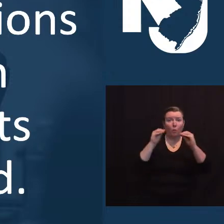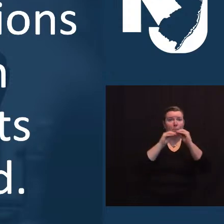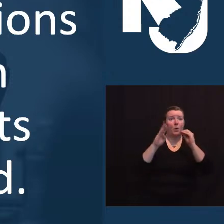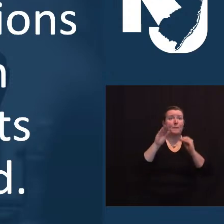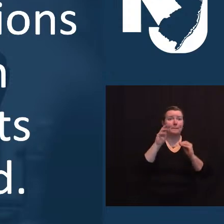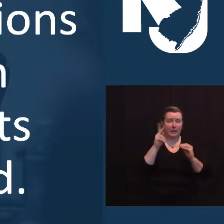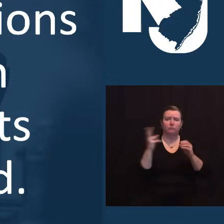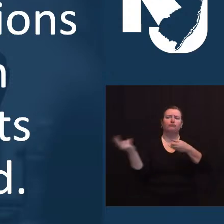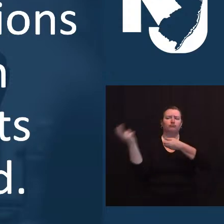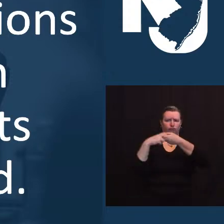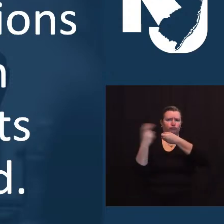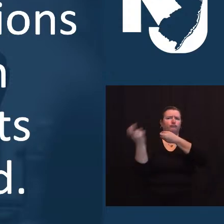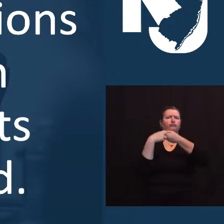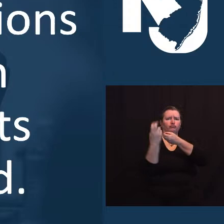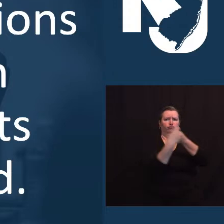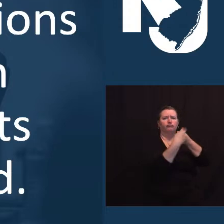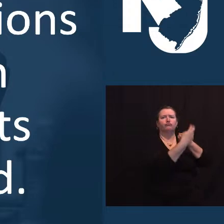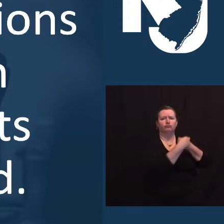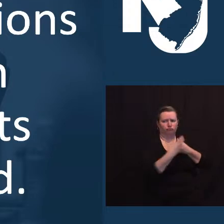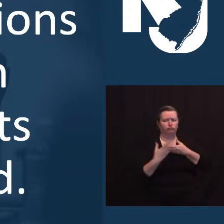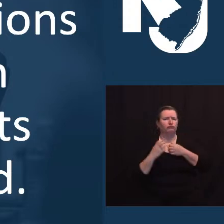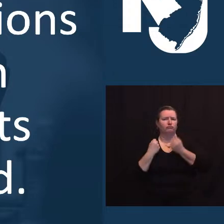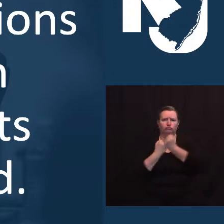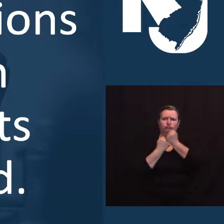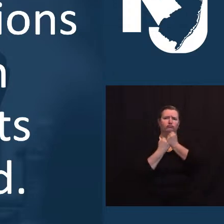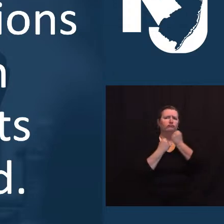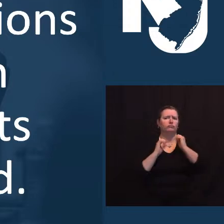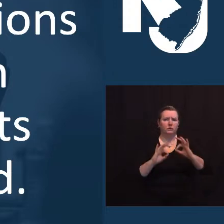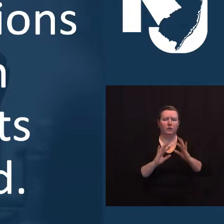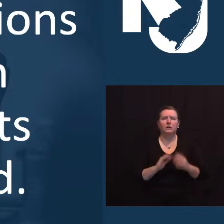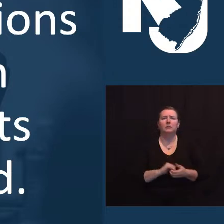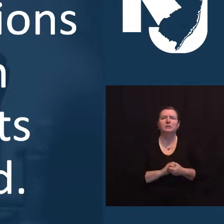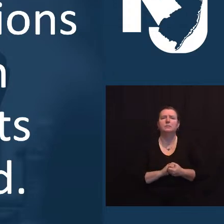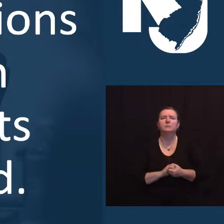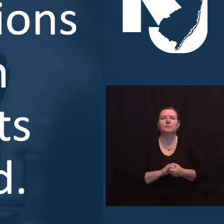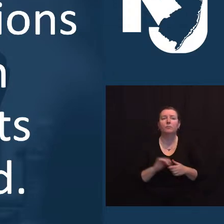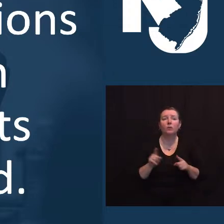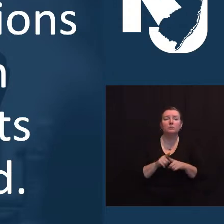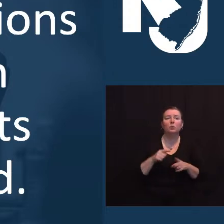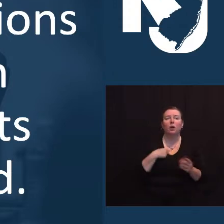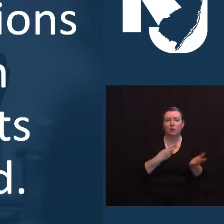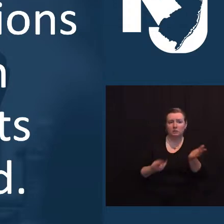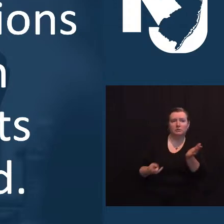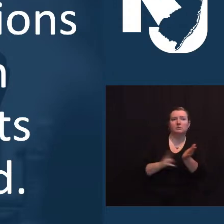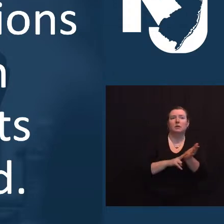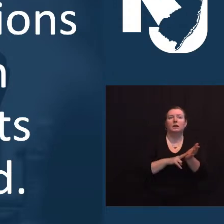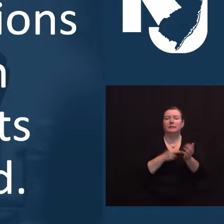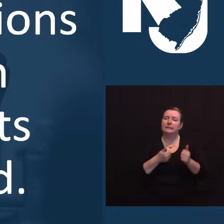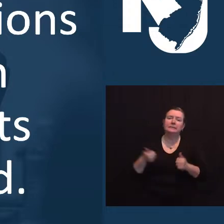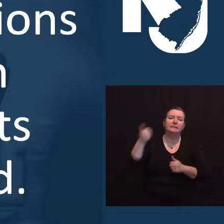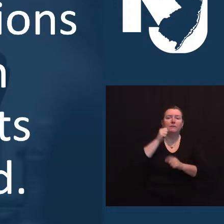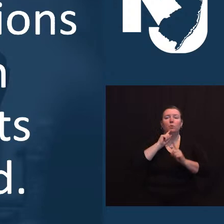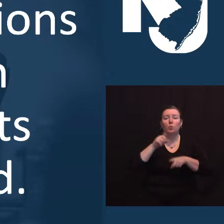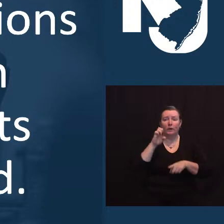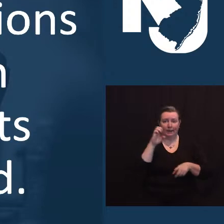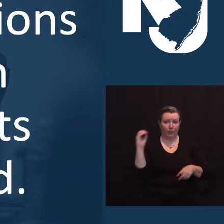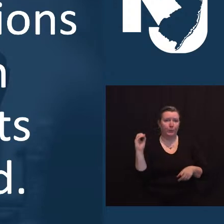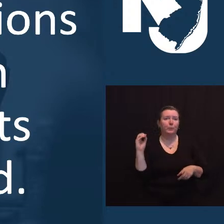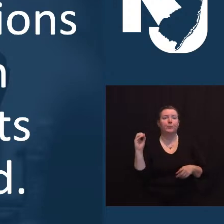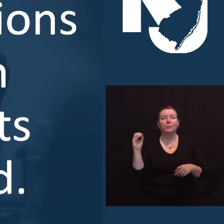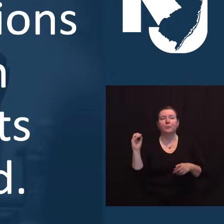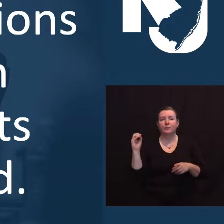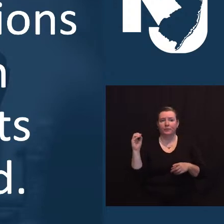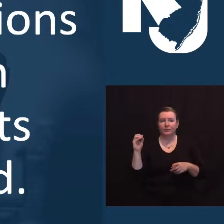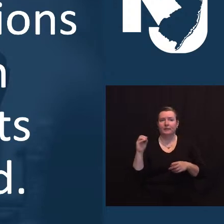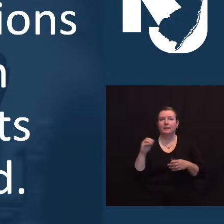agreement. To aid in this effort, I am issuing an executive order exempting stimulus payments under the American Rescue Plan